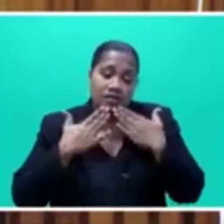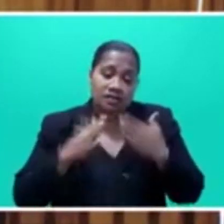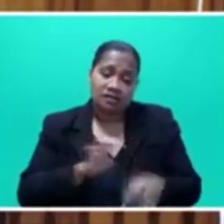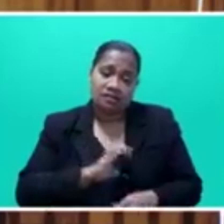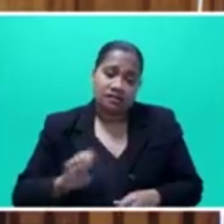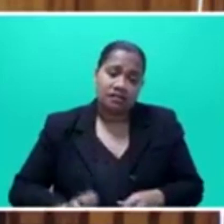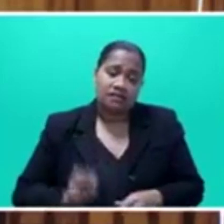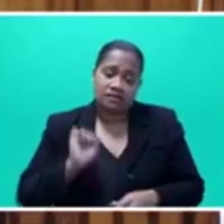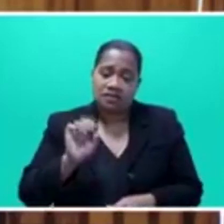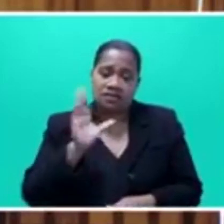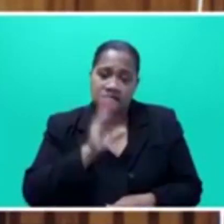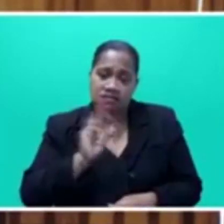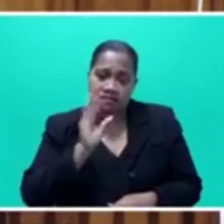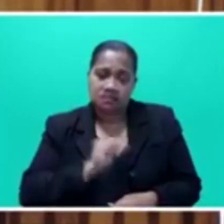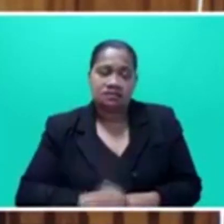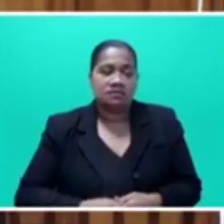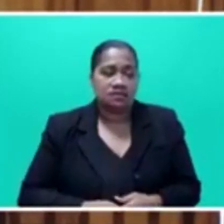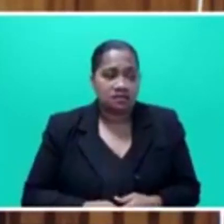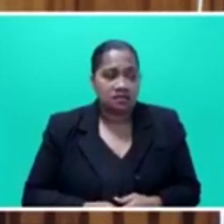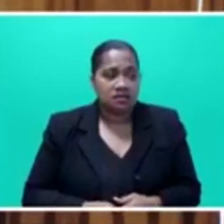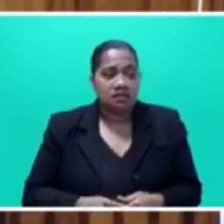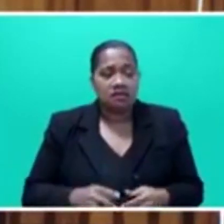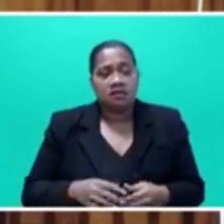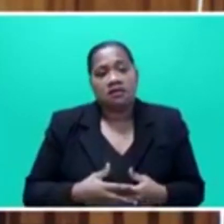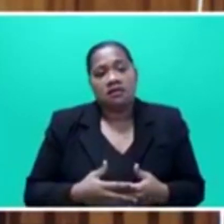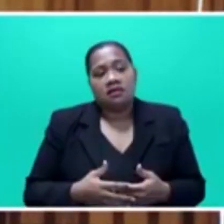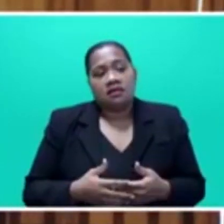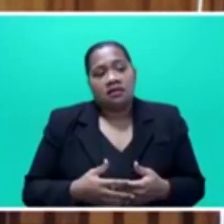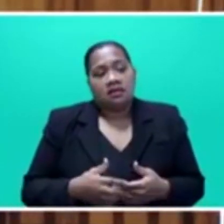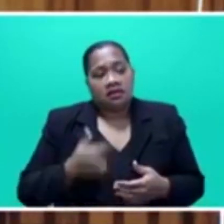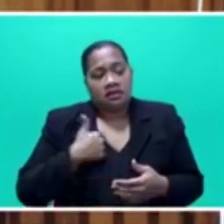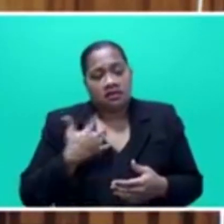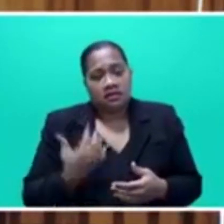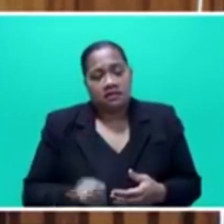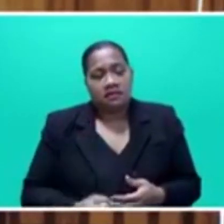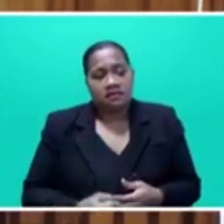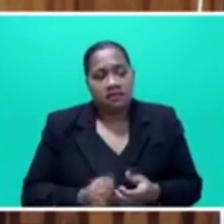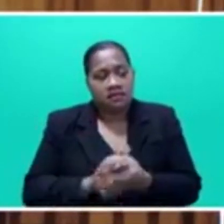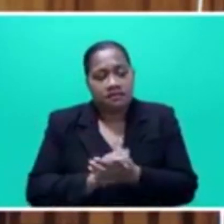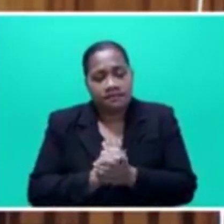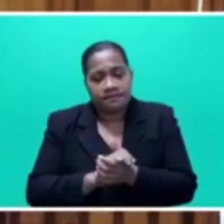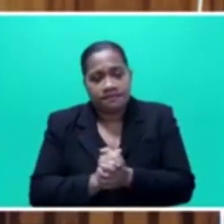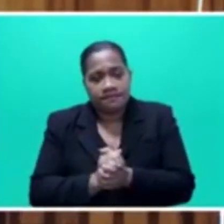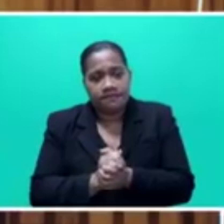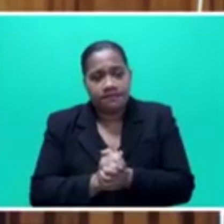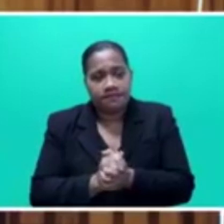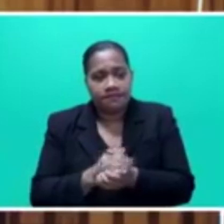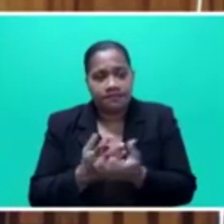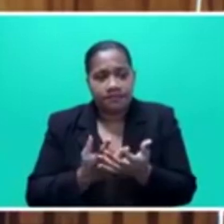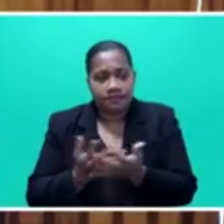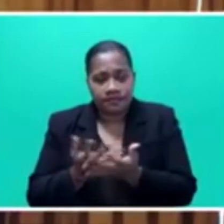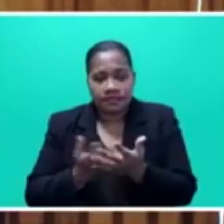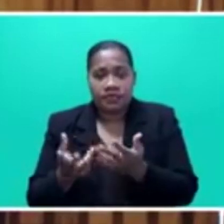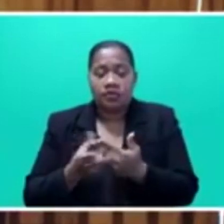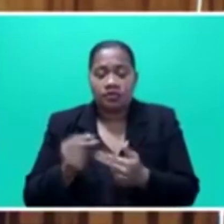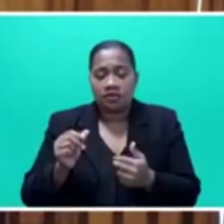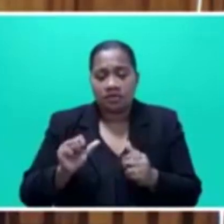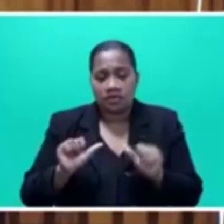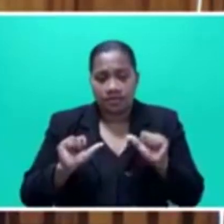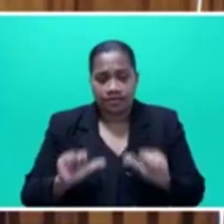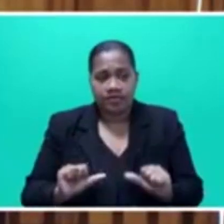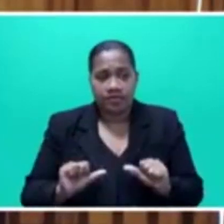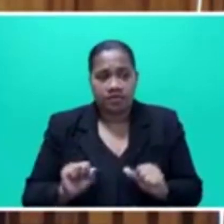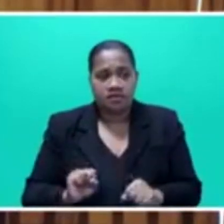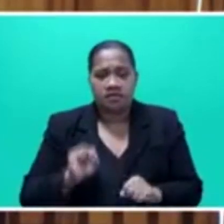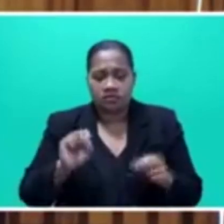most gracious speech. There's obviously a lot that can be said. I have had the pleasure of having interaction with His Excellency, the President, in his